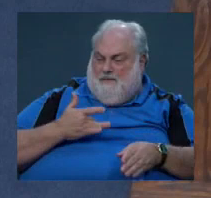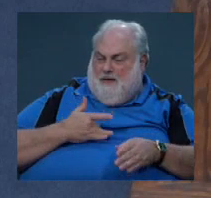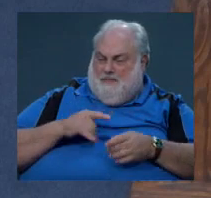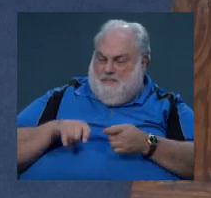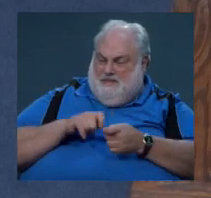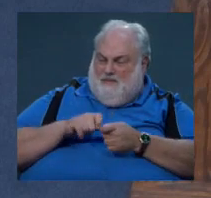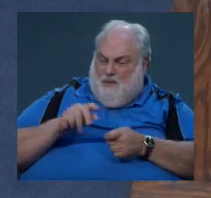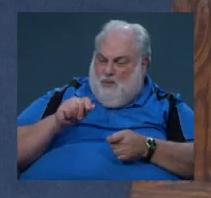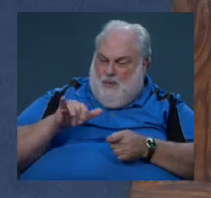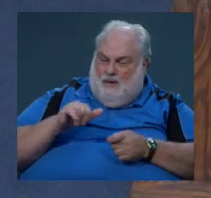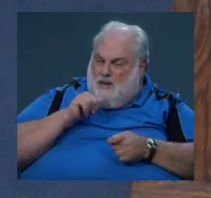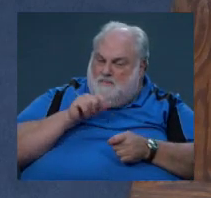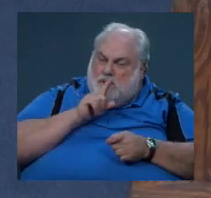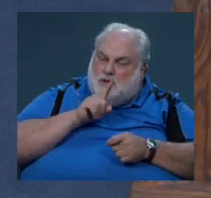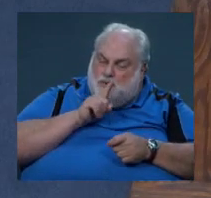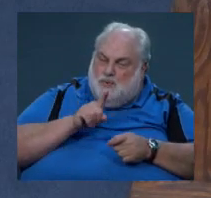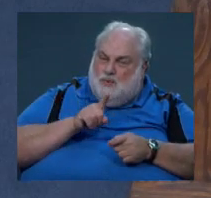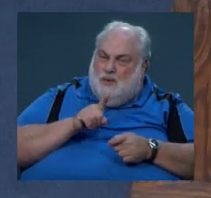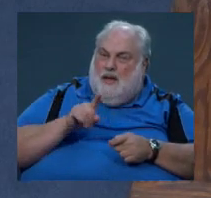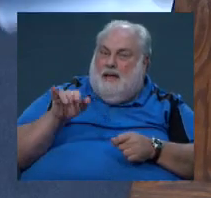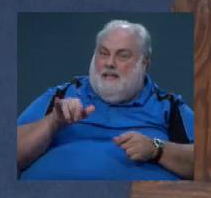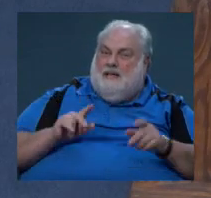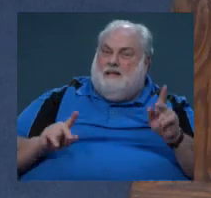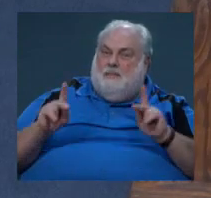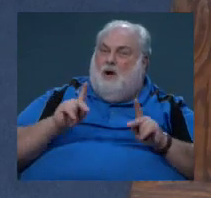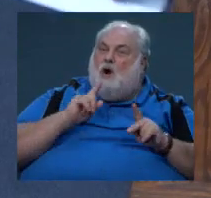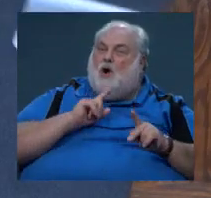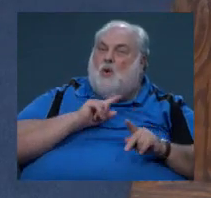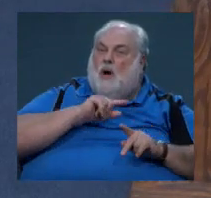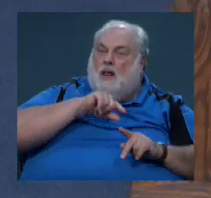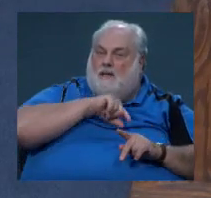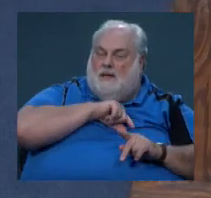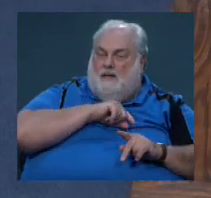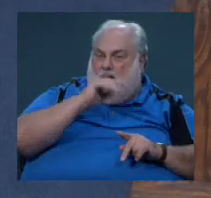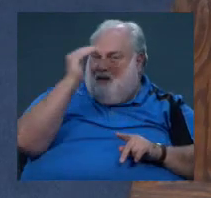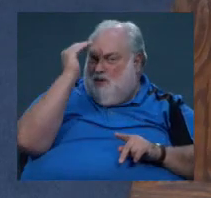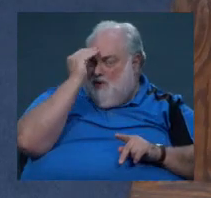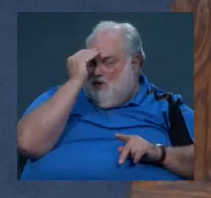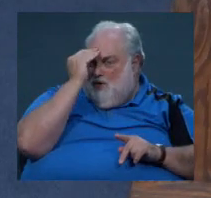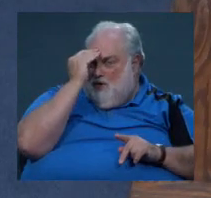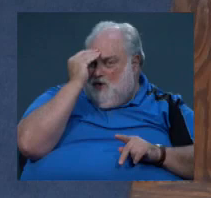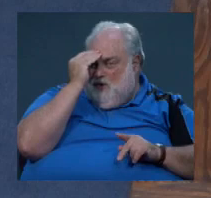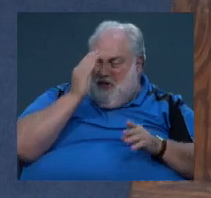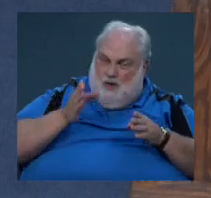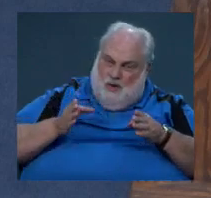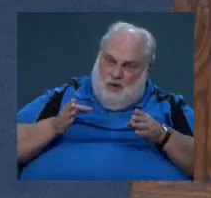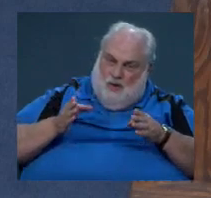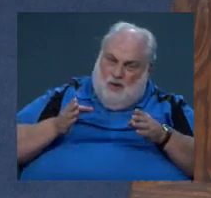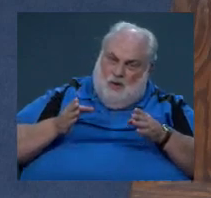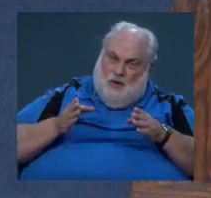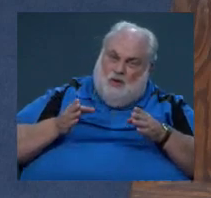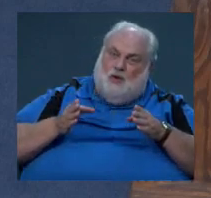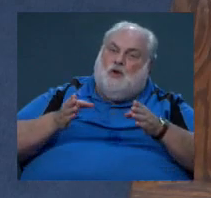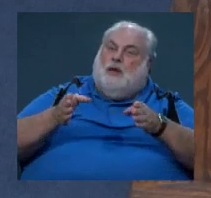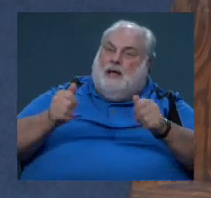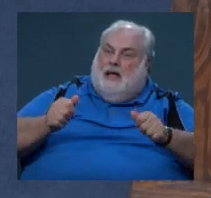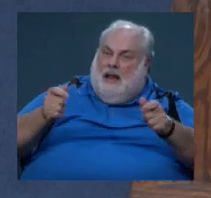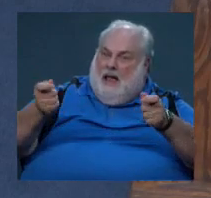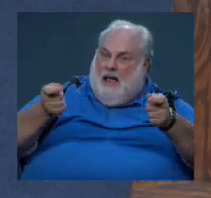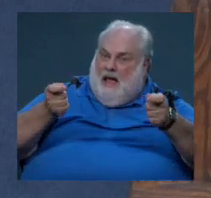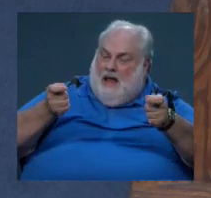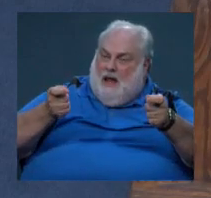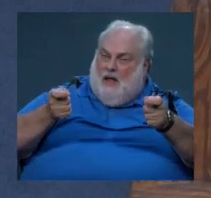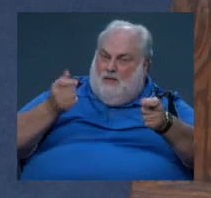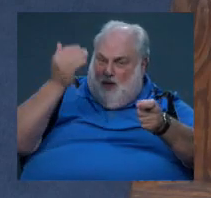certain way, that don't make it true. These people are qualified that knows what the street can handle. They know what